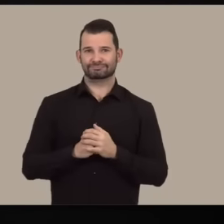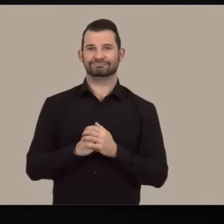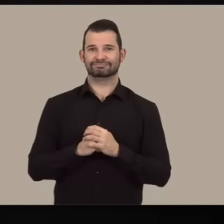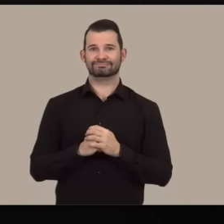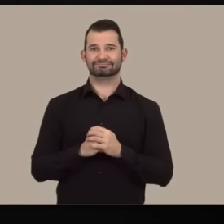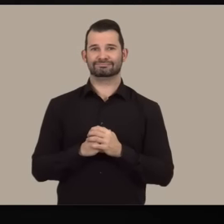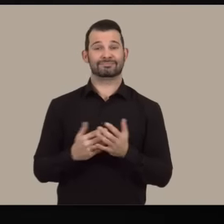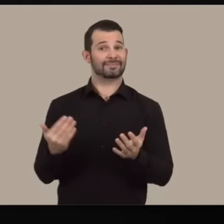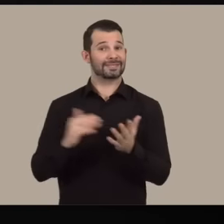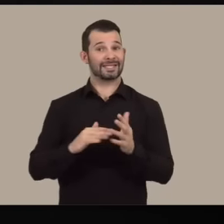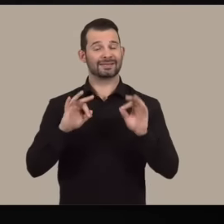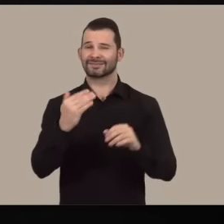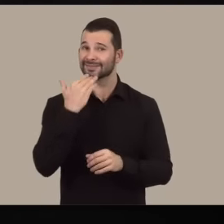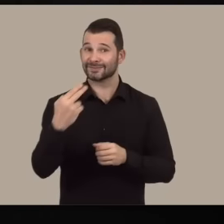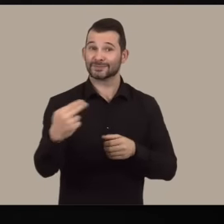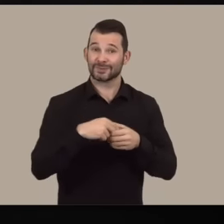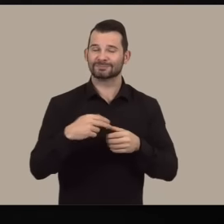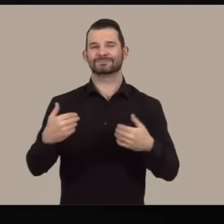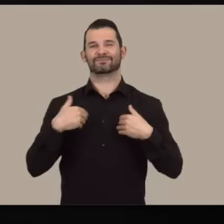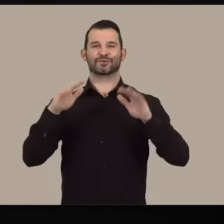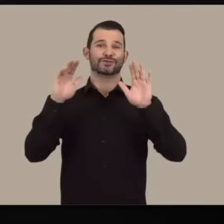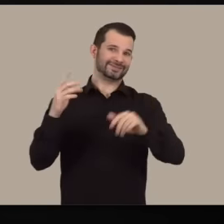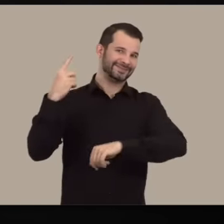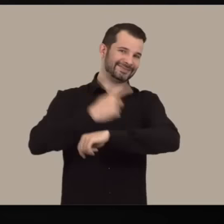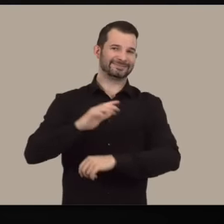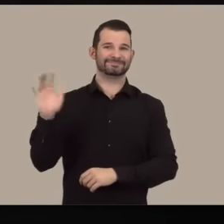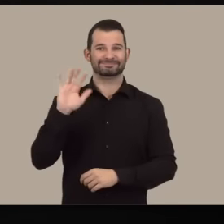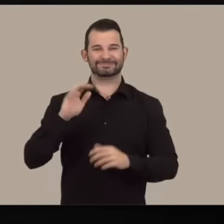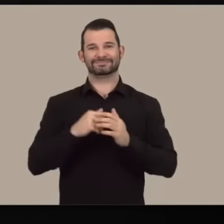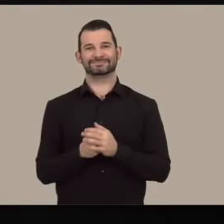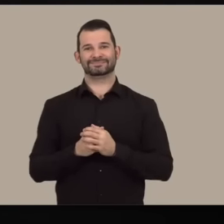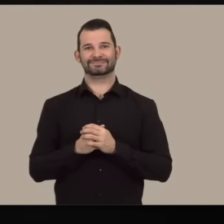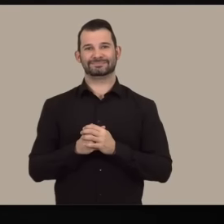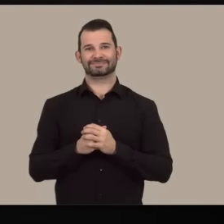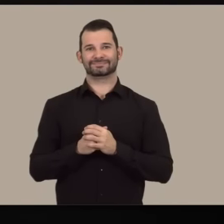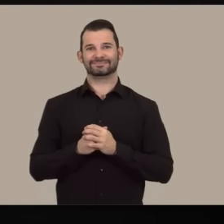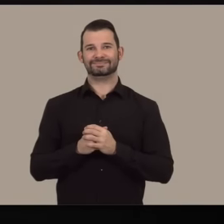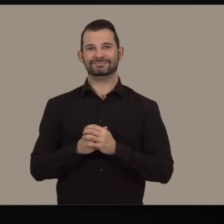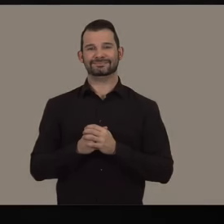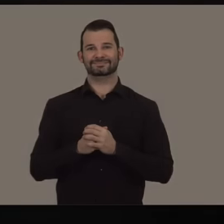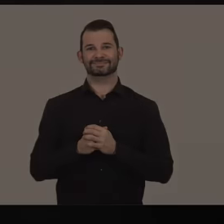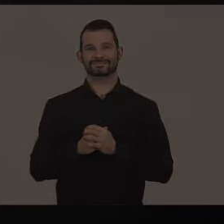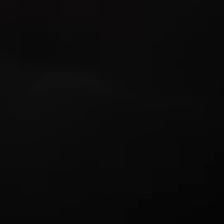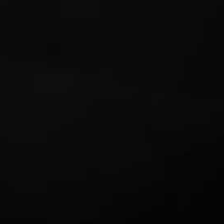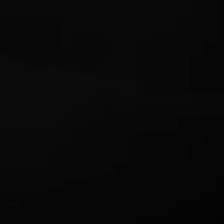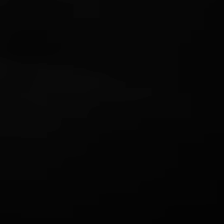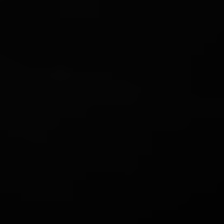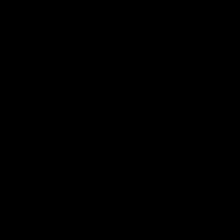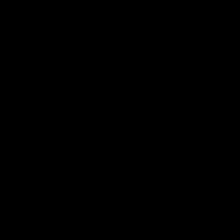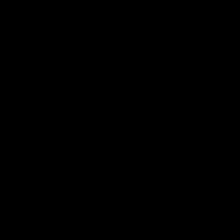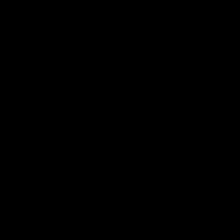through email and in the comments section. And once again, thank you for joining us today and have a great day.